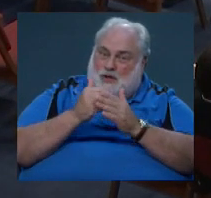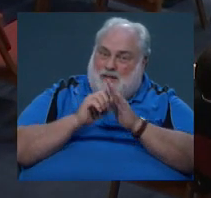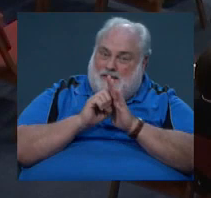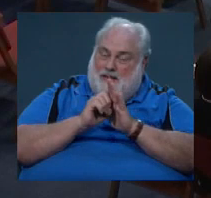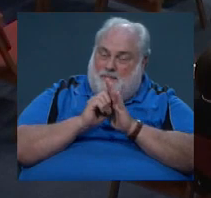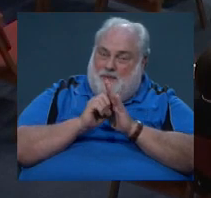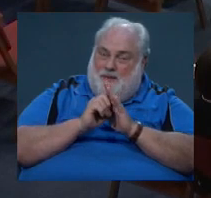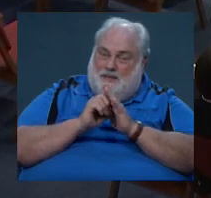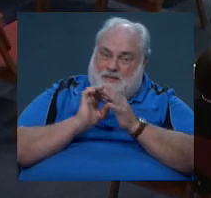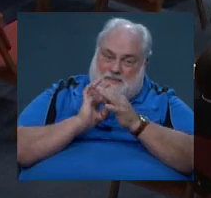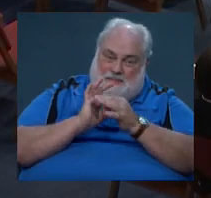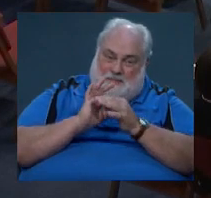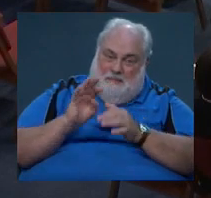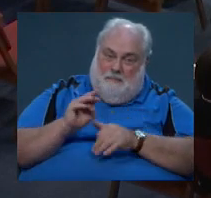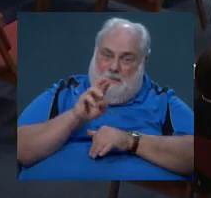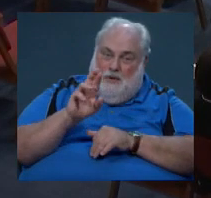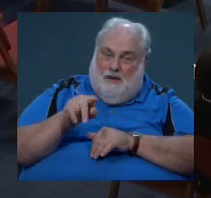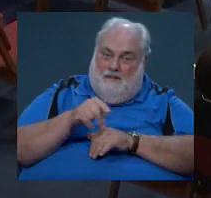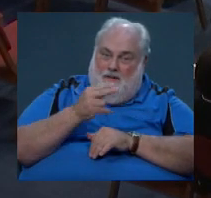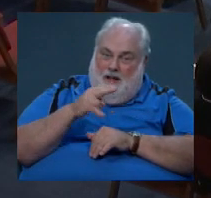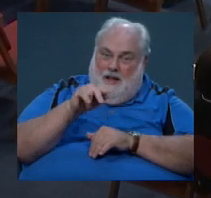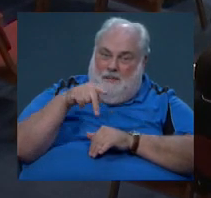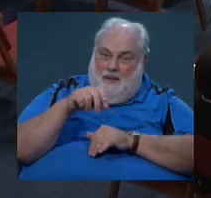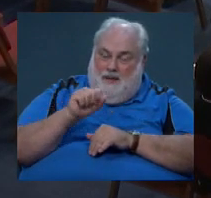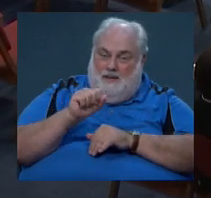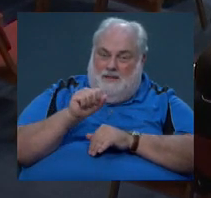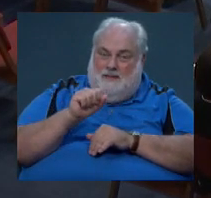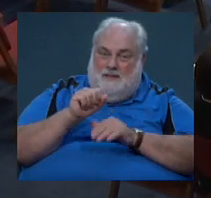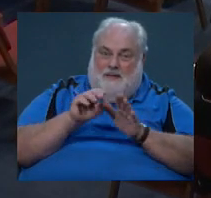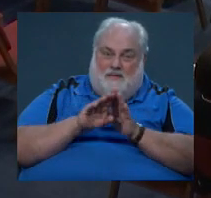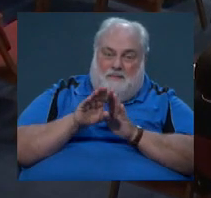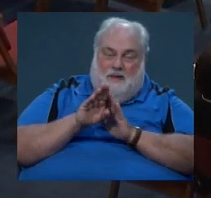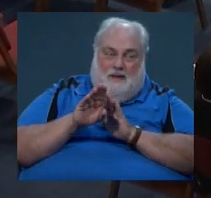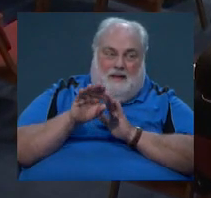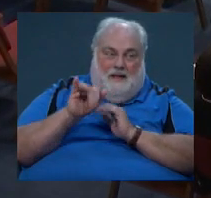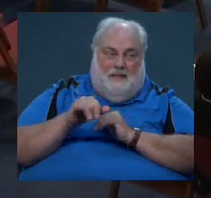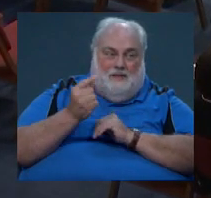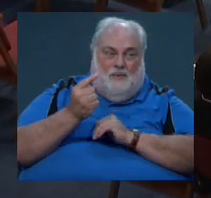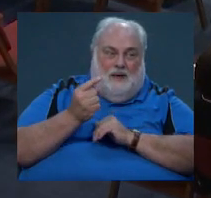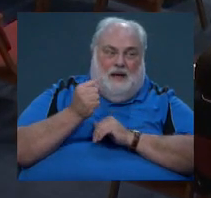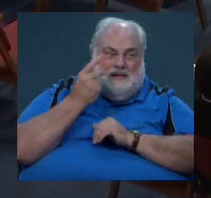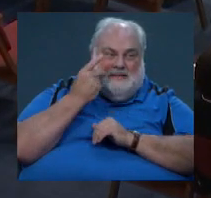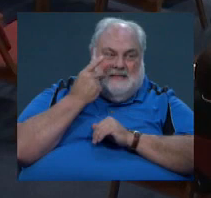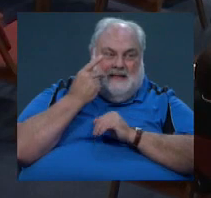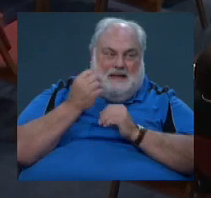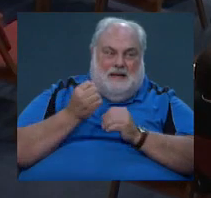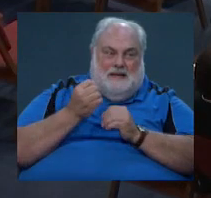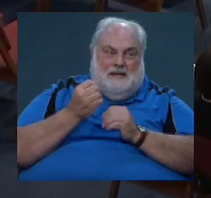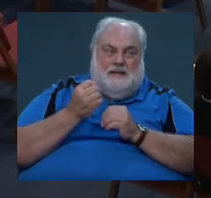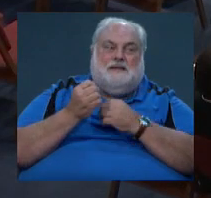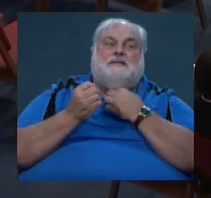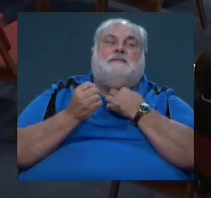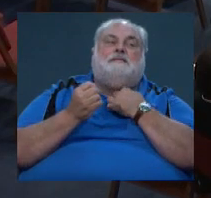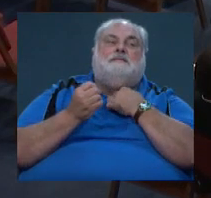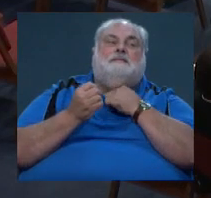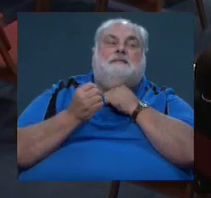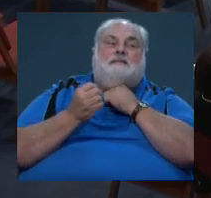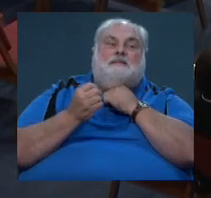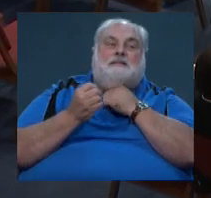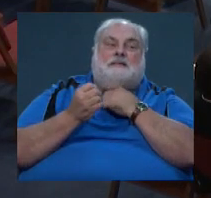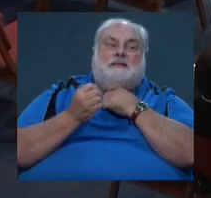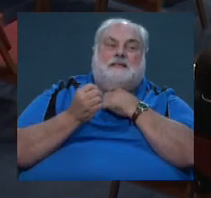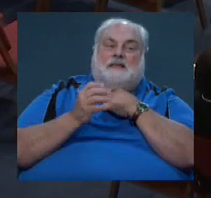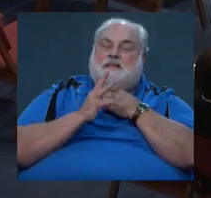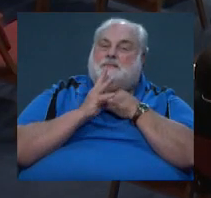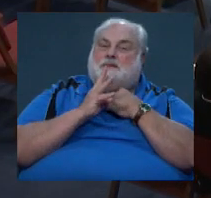regarding Mr. Phillips' development, even though I voted for it. But this is one I don't see anything material at all that